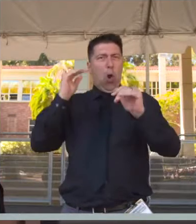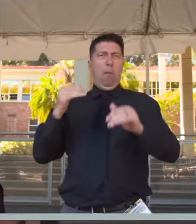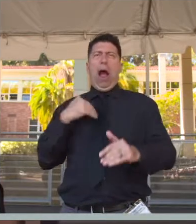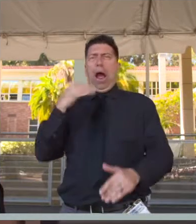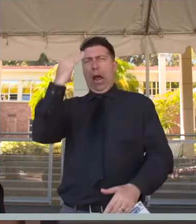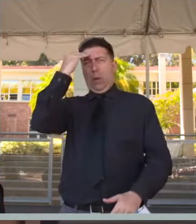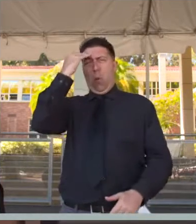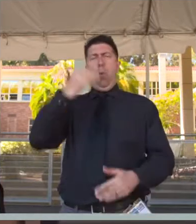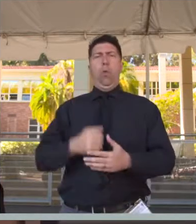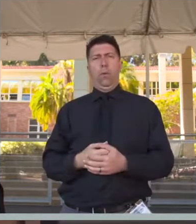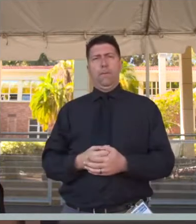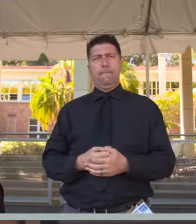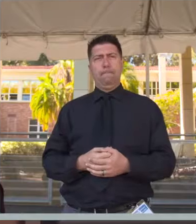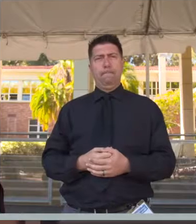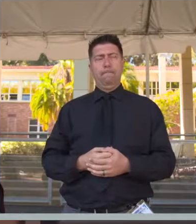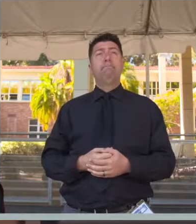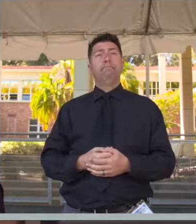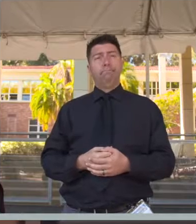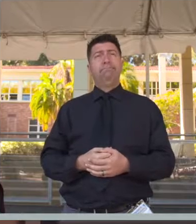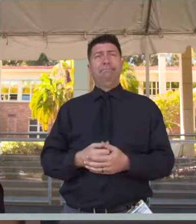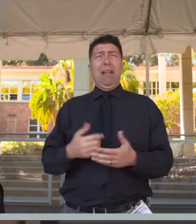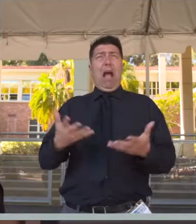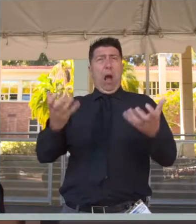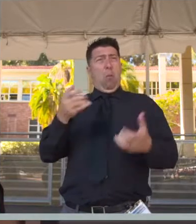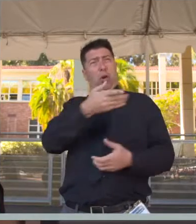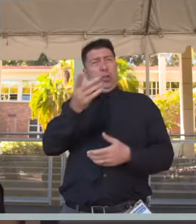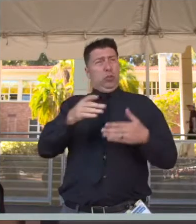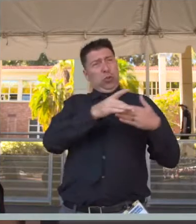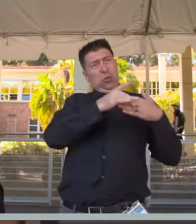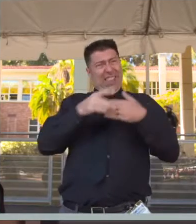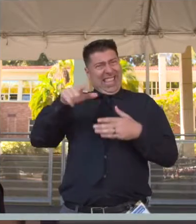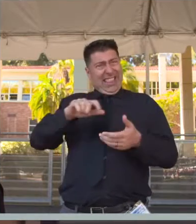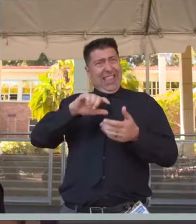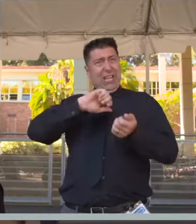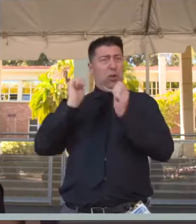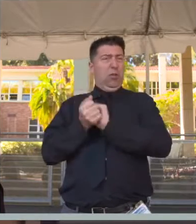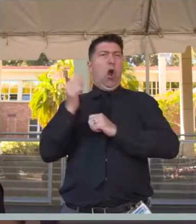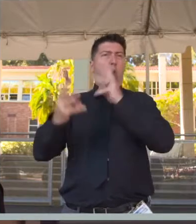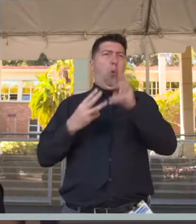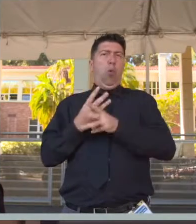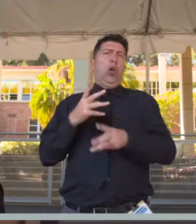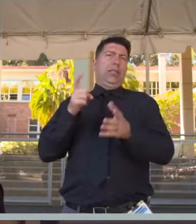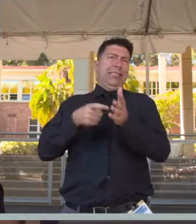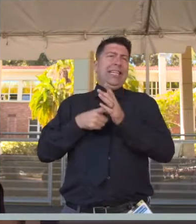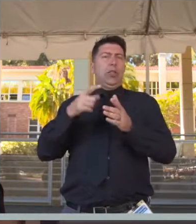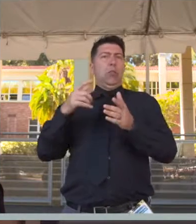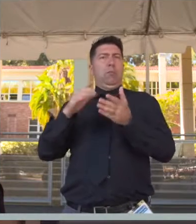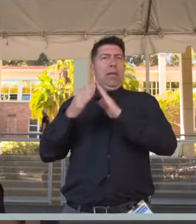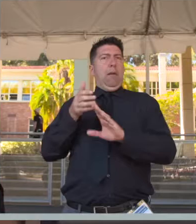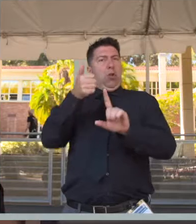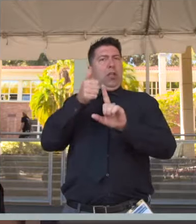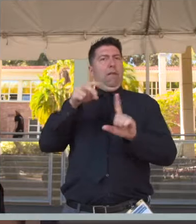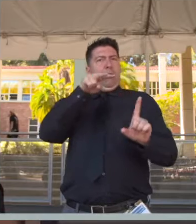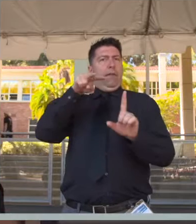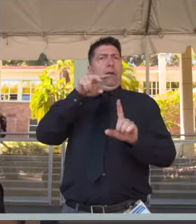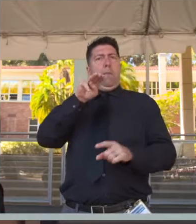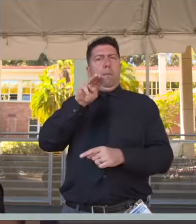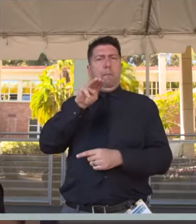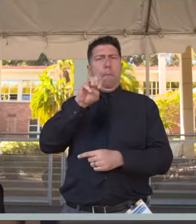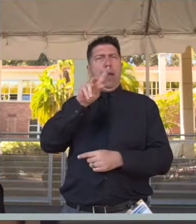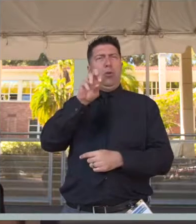of that. I ask you to lead the transformation that our world needs by becoming mentors. Mentorship is